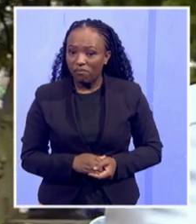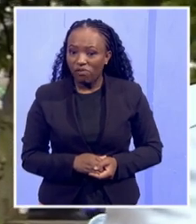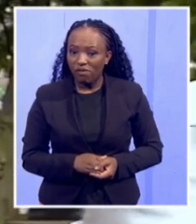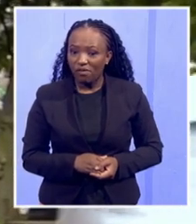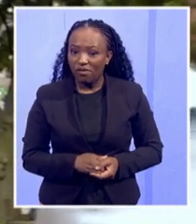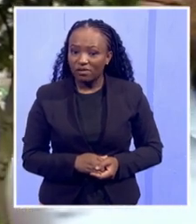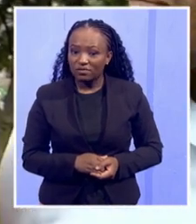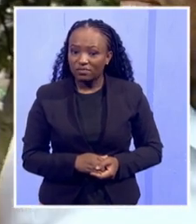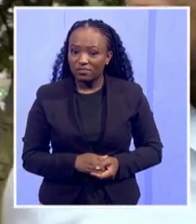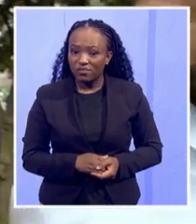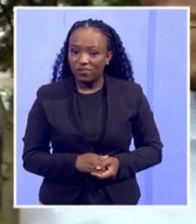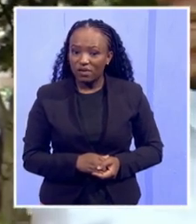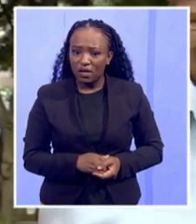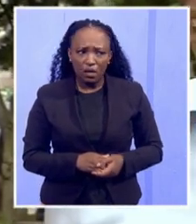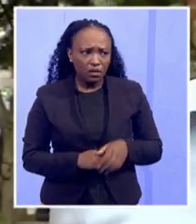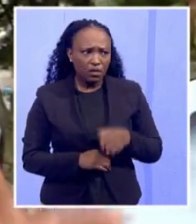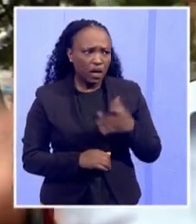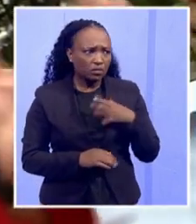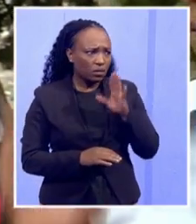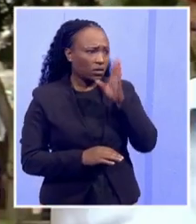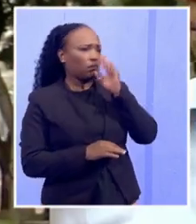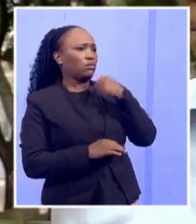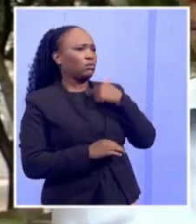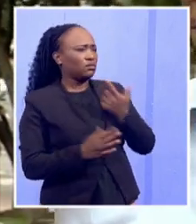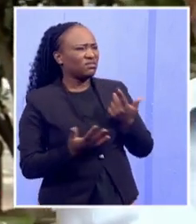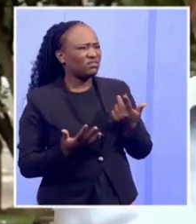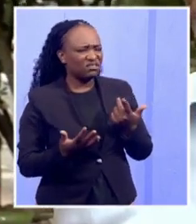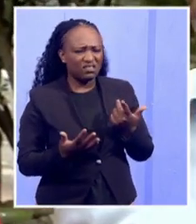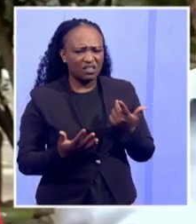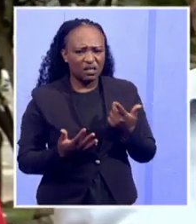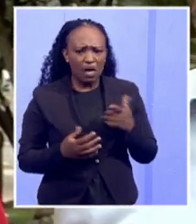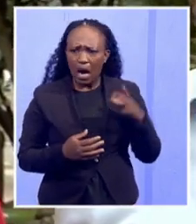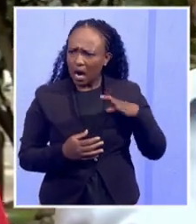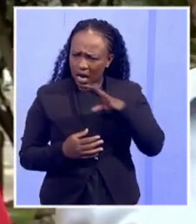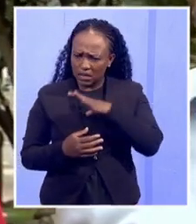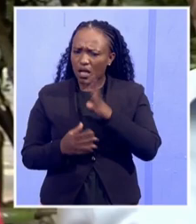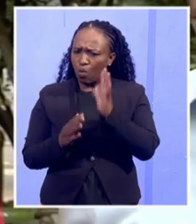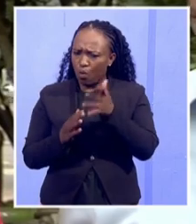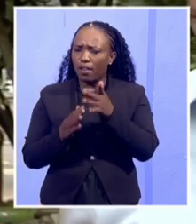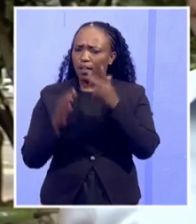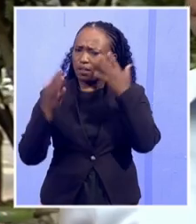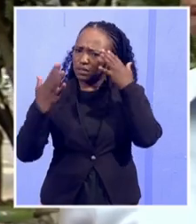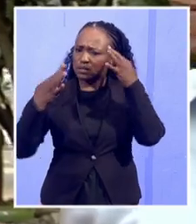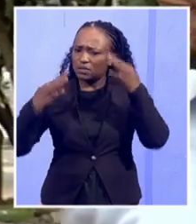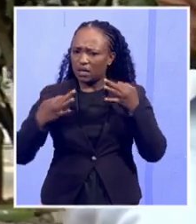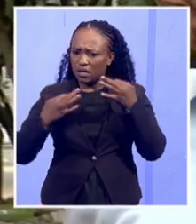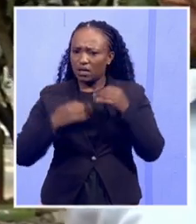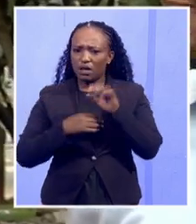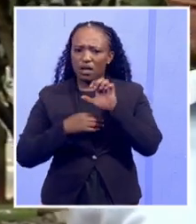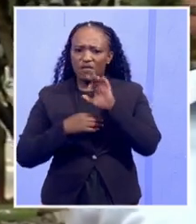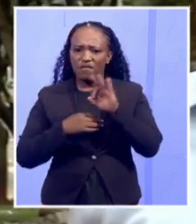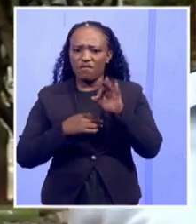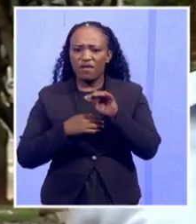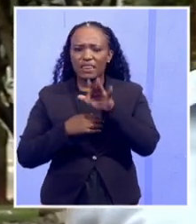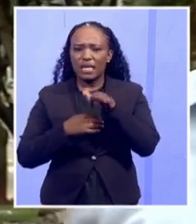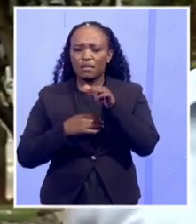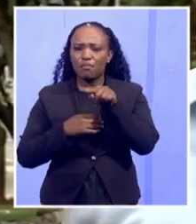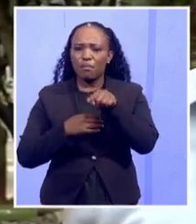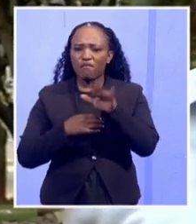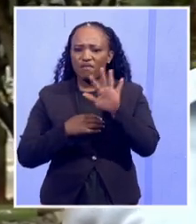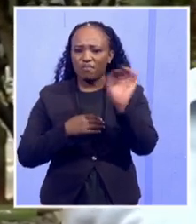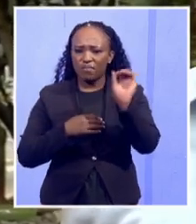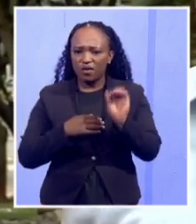Like you are dumbstruckingly, no. Like council will resolve. You would know that EFF owns 13.5% or